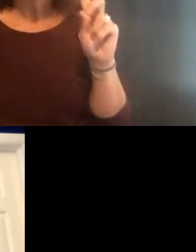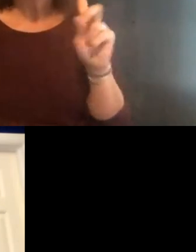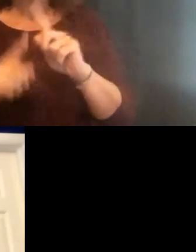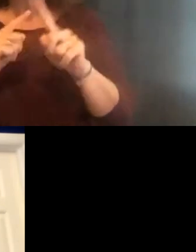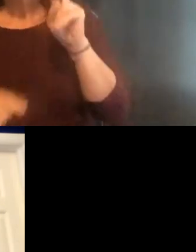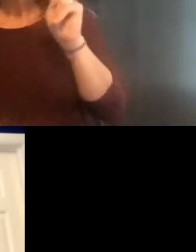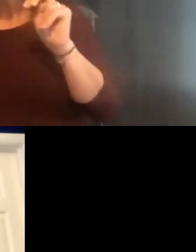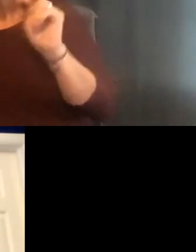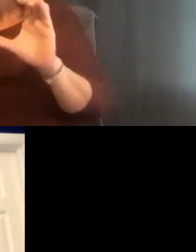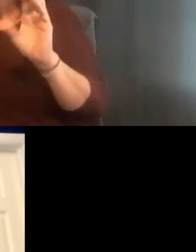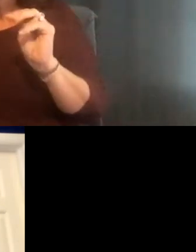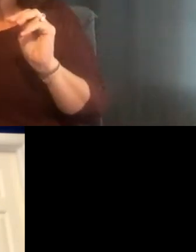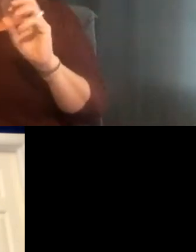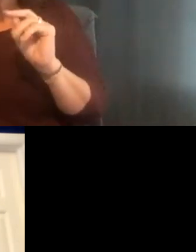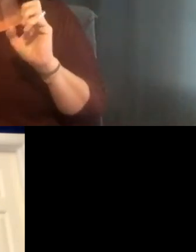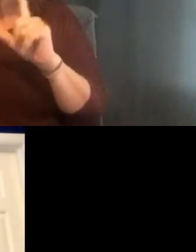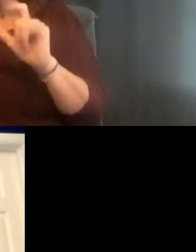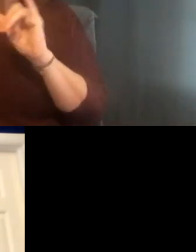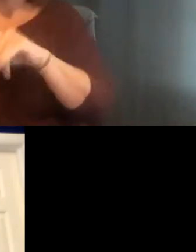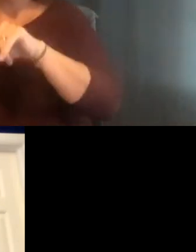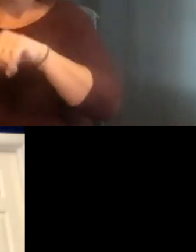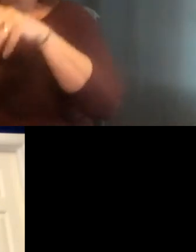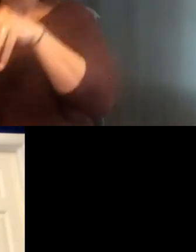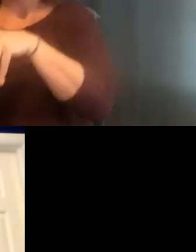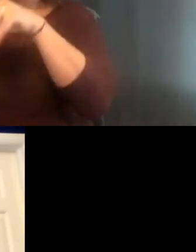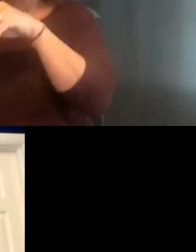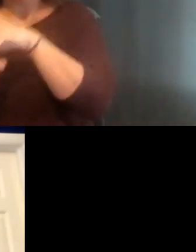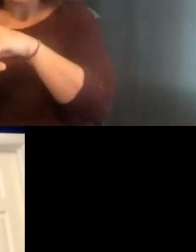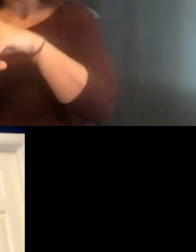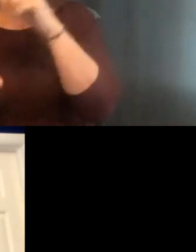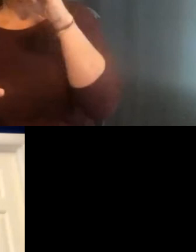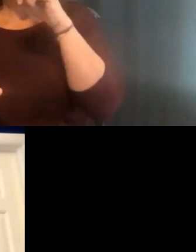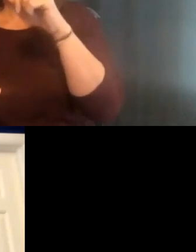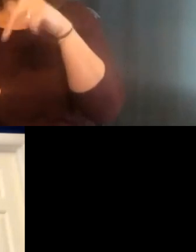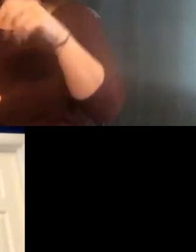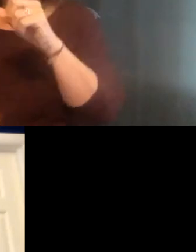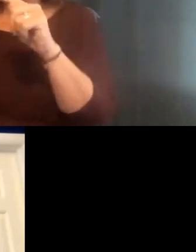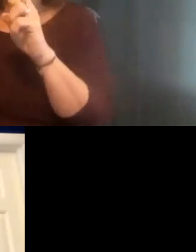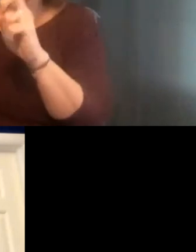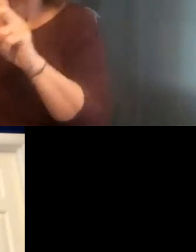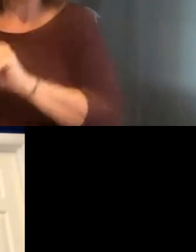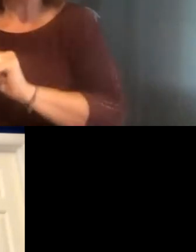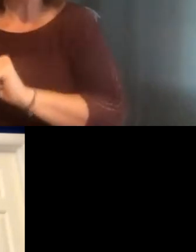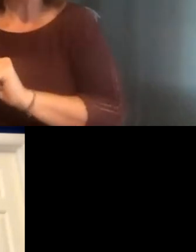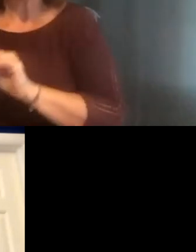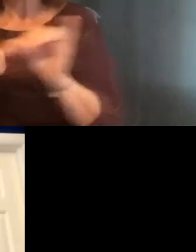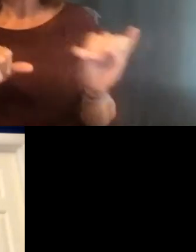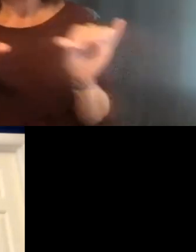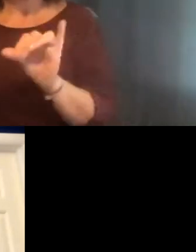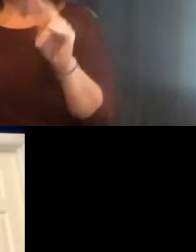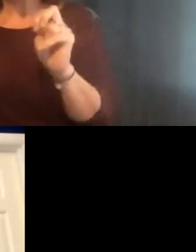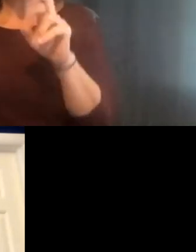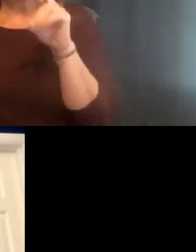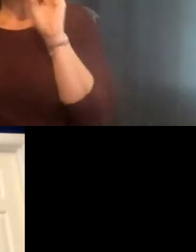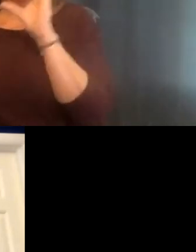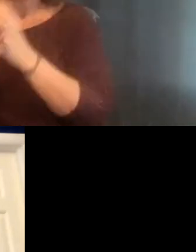also based in the PTSD literature, and there are similar, I think, findings of, similar neuroimaging findings for patients with